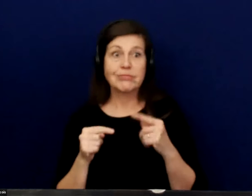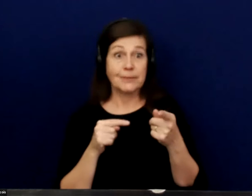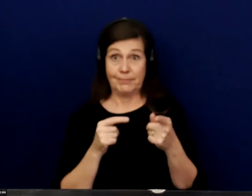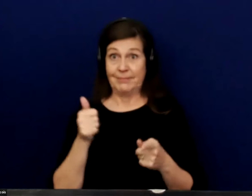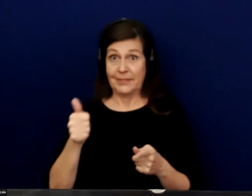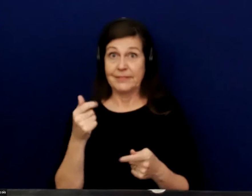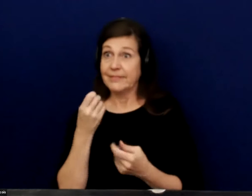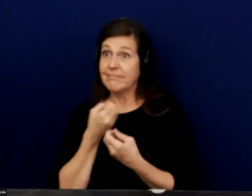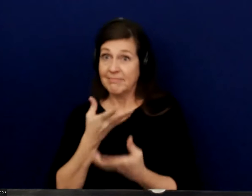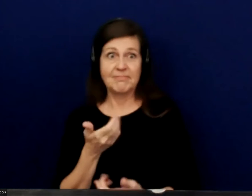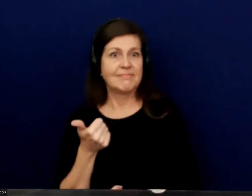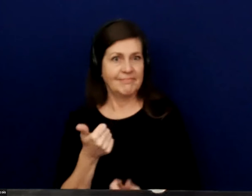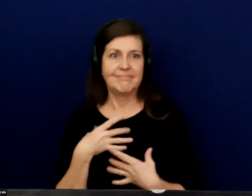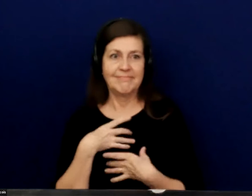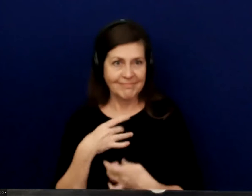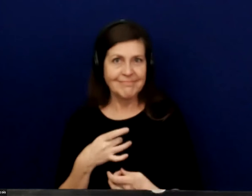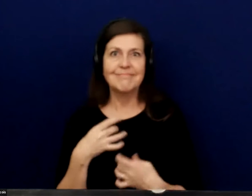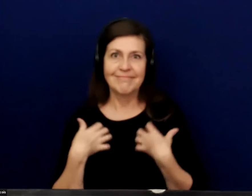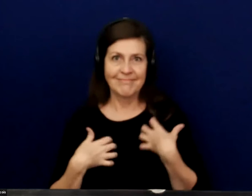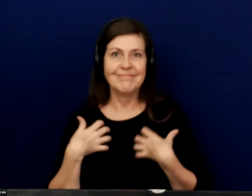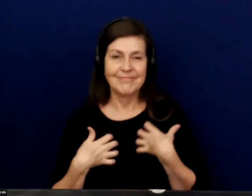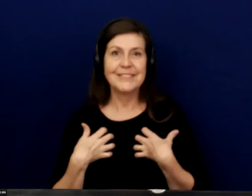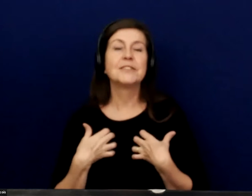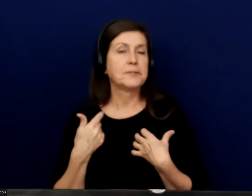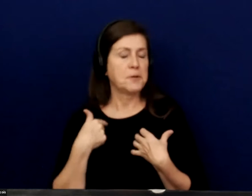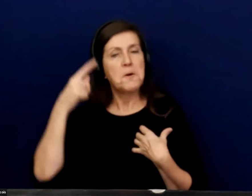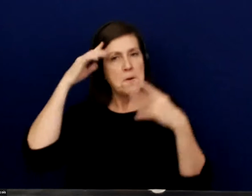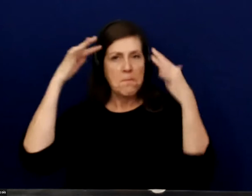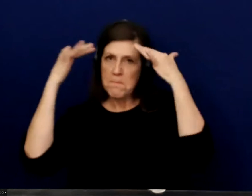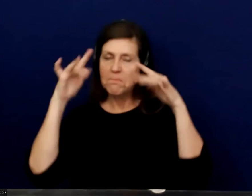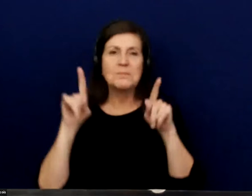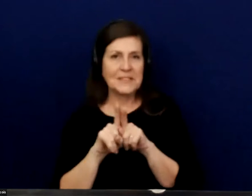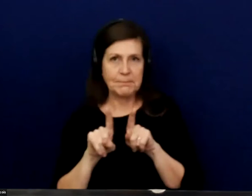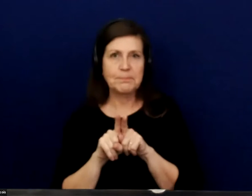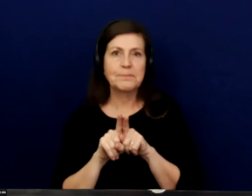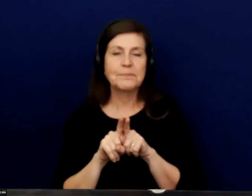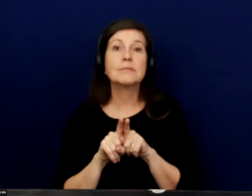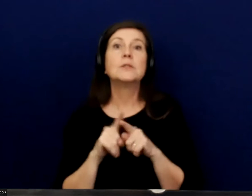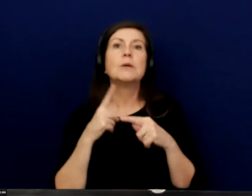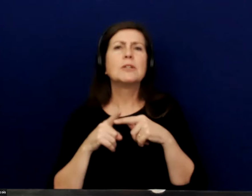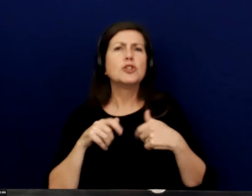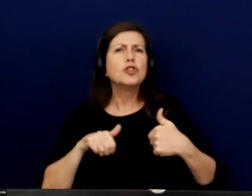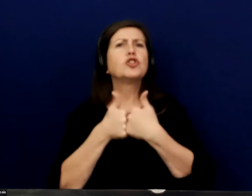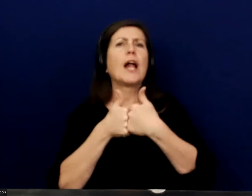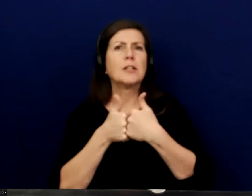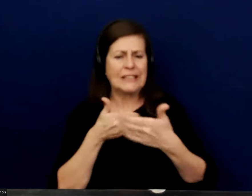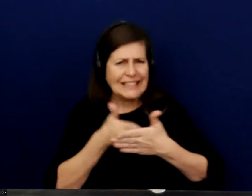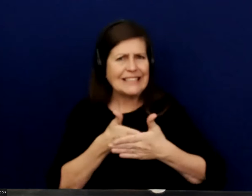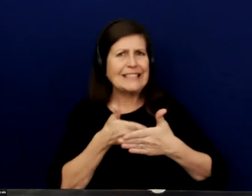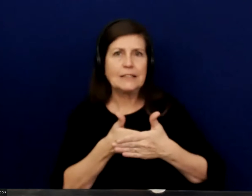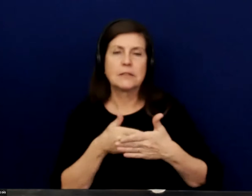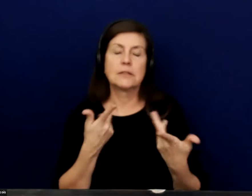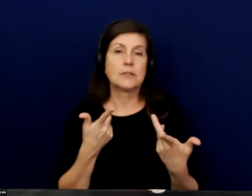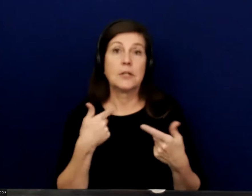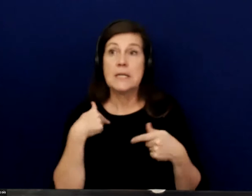talked pretty much about the same things as you said, but we also talked a lot about the challenges that it's kind of hard to find